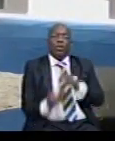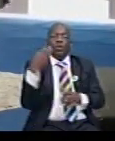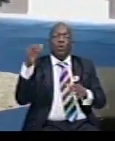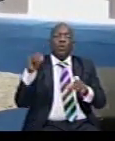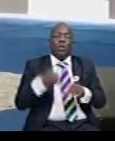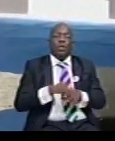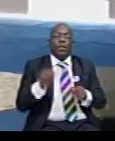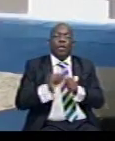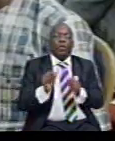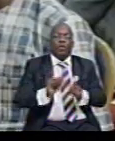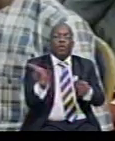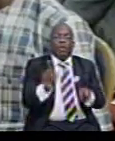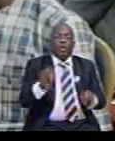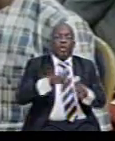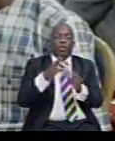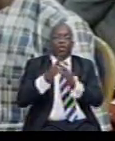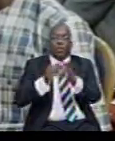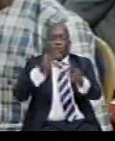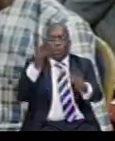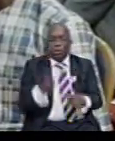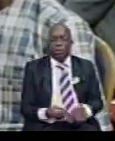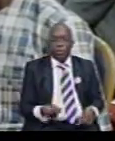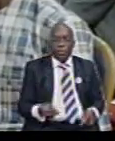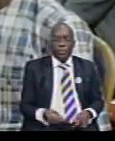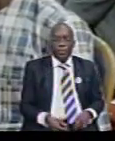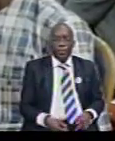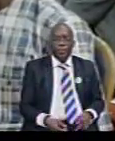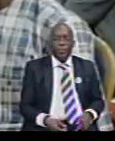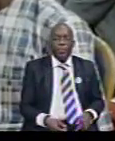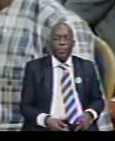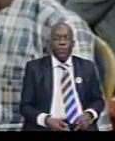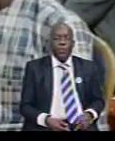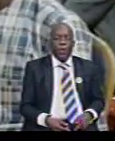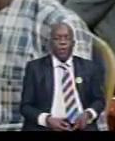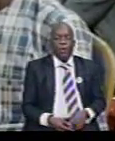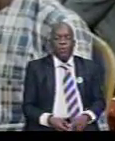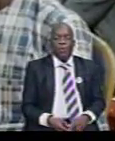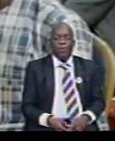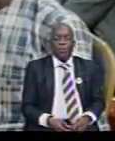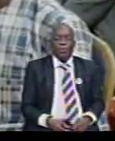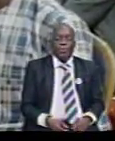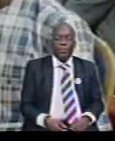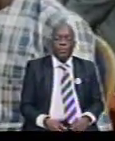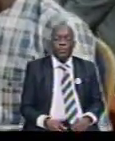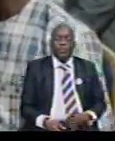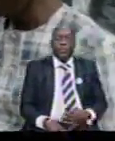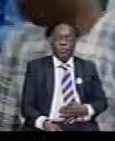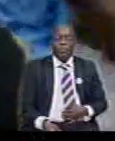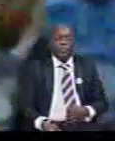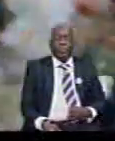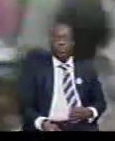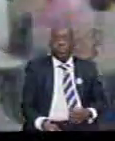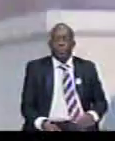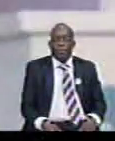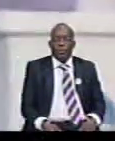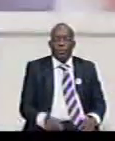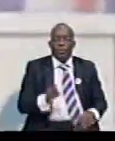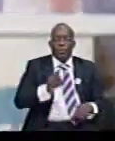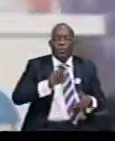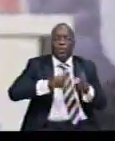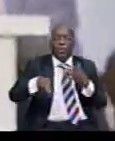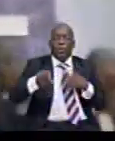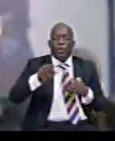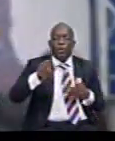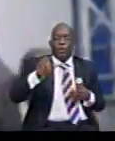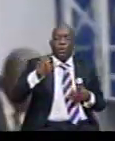Jesus' name. I'm looking at verse 17. It says in verse 17,